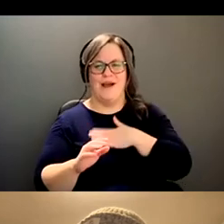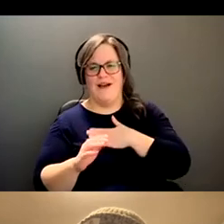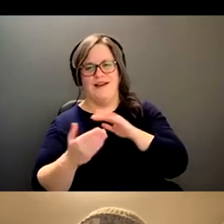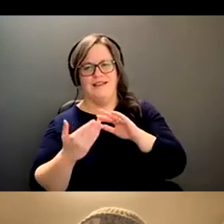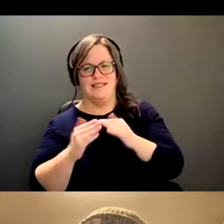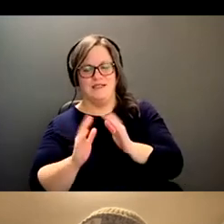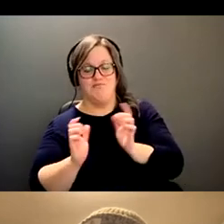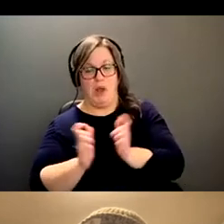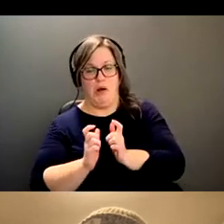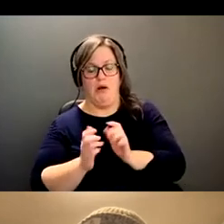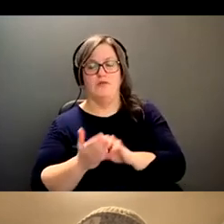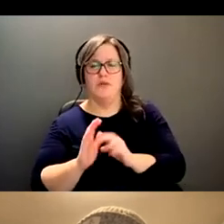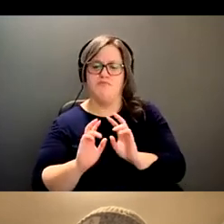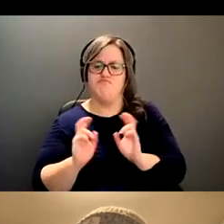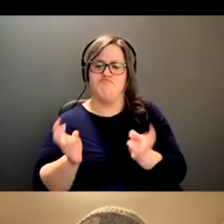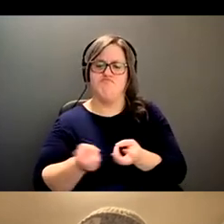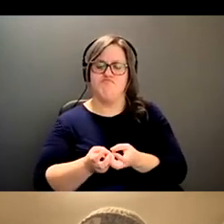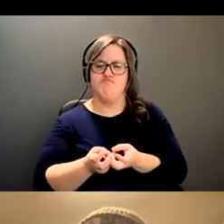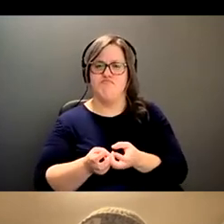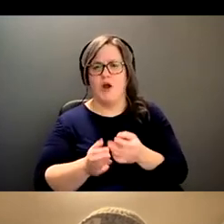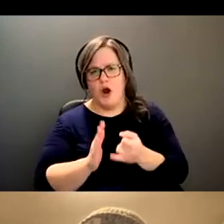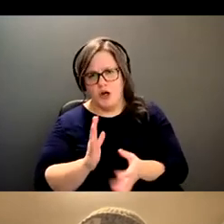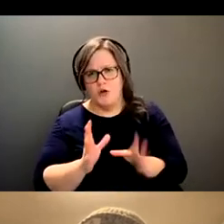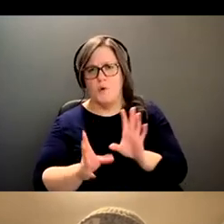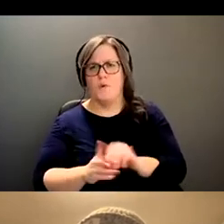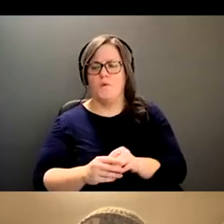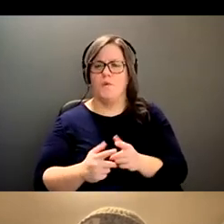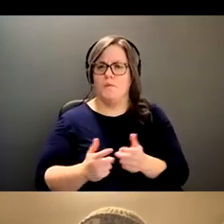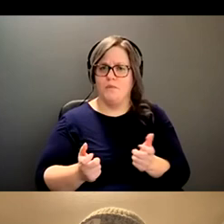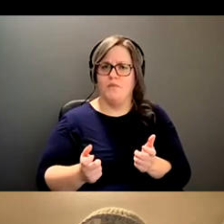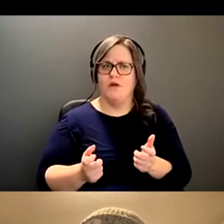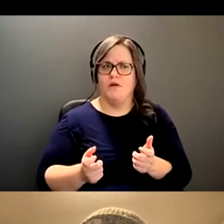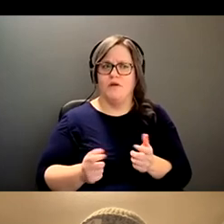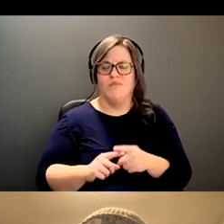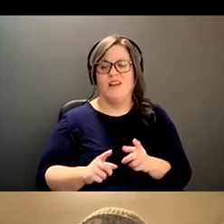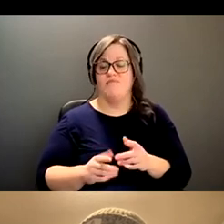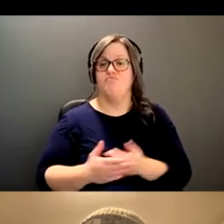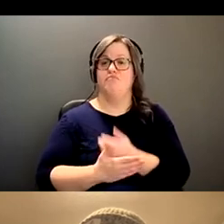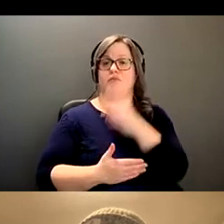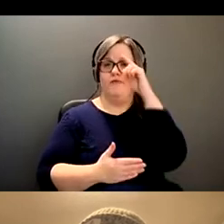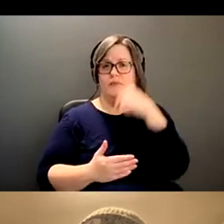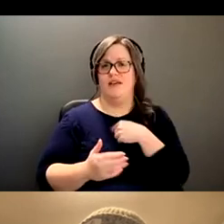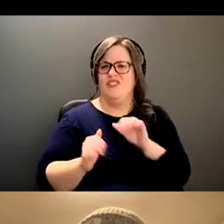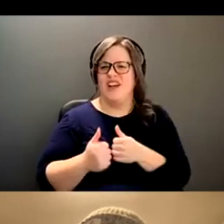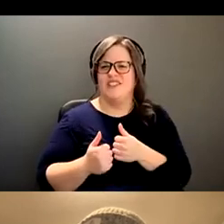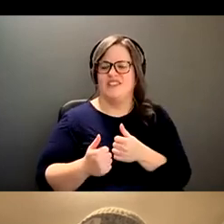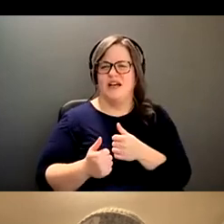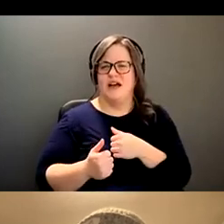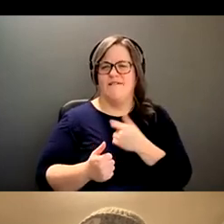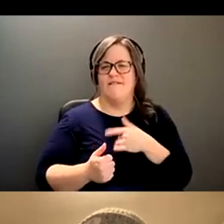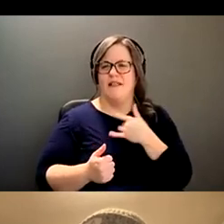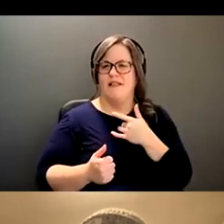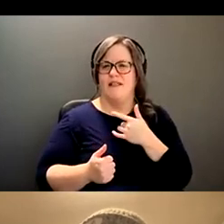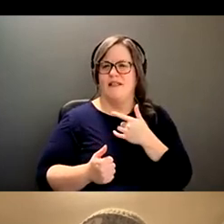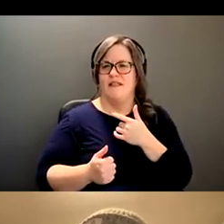on the table. And yeah, and I find like it's quite challenging and not very accessible for